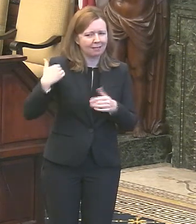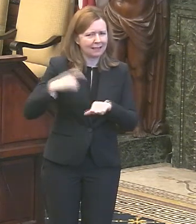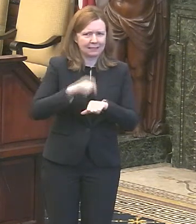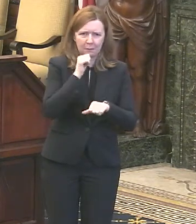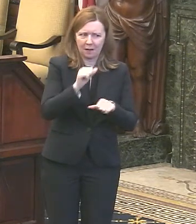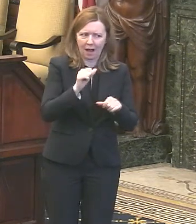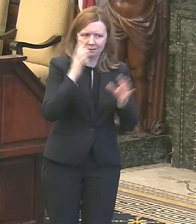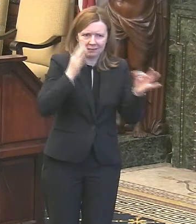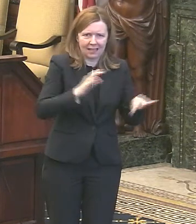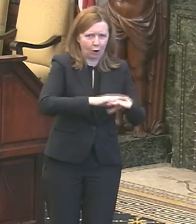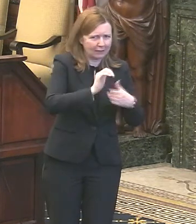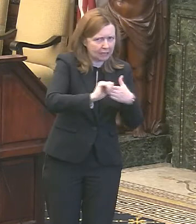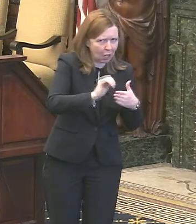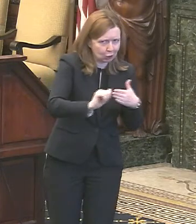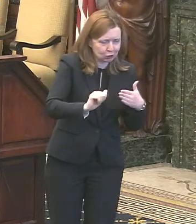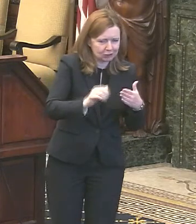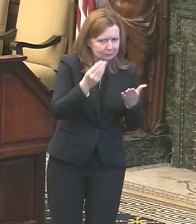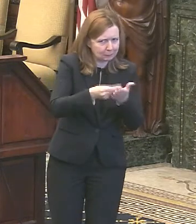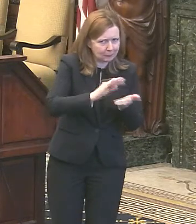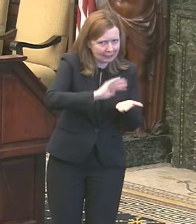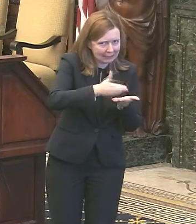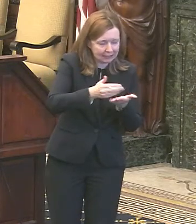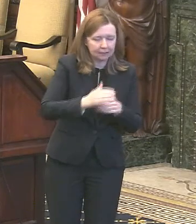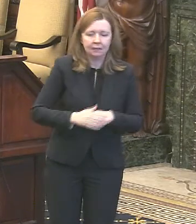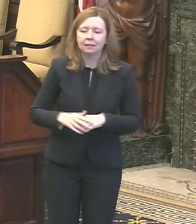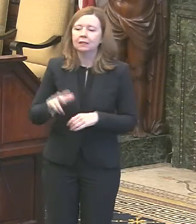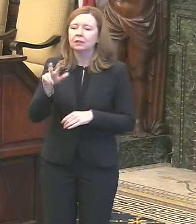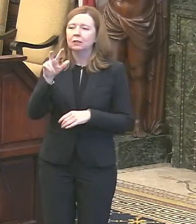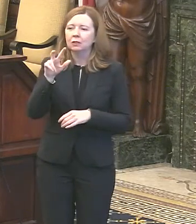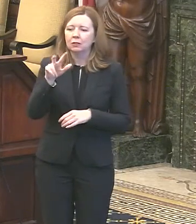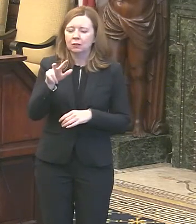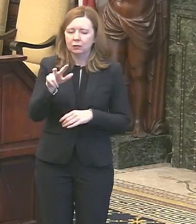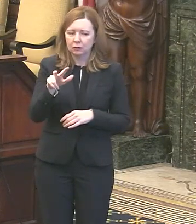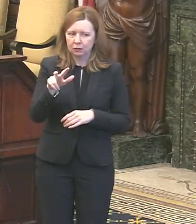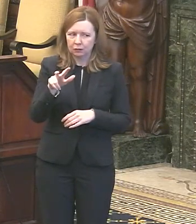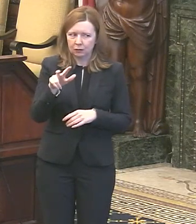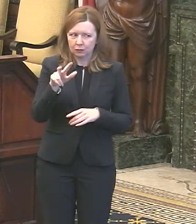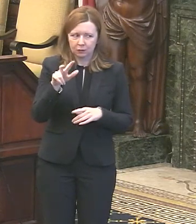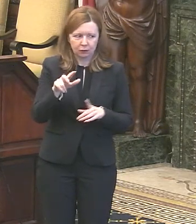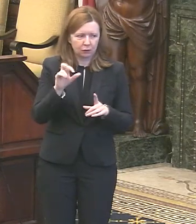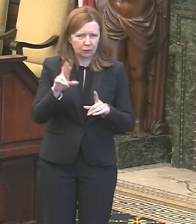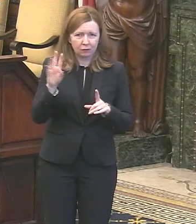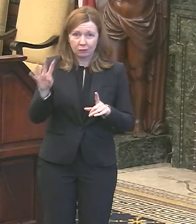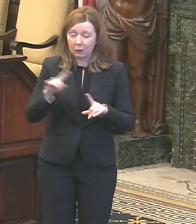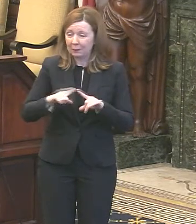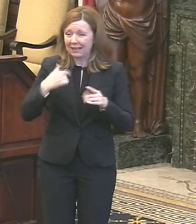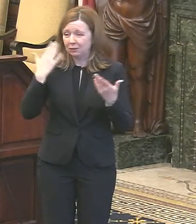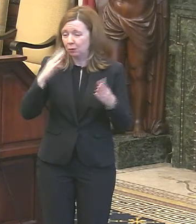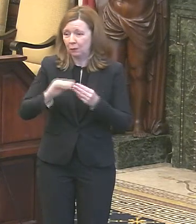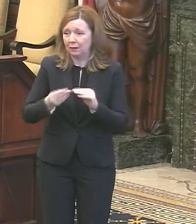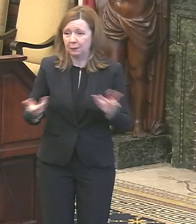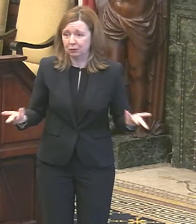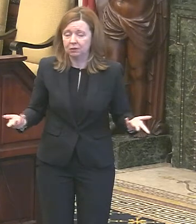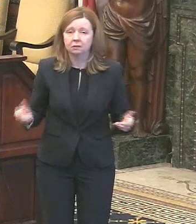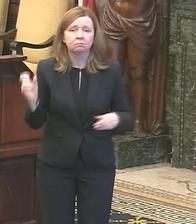but there for 3 or 4 of them, not all of them, and I don't have the numbers with me. Okay, I will follow up